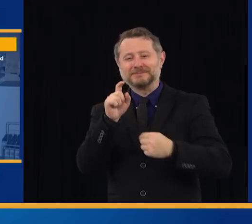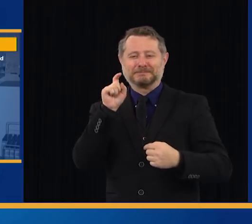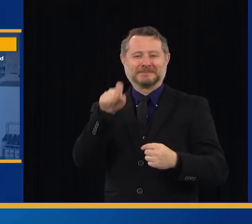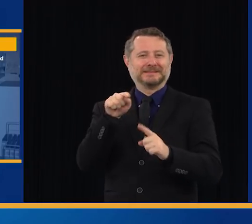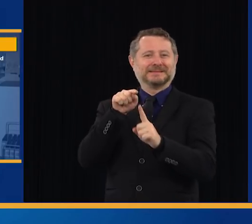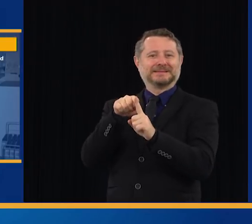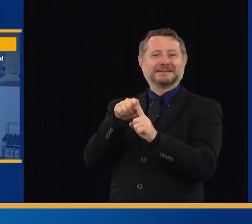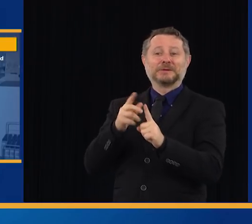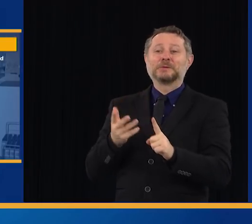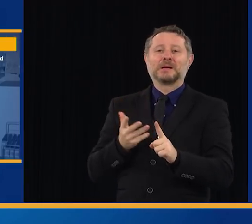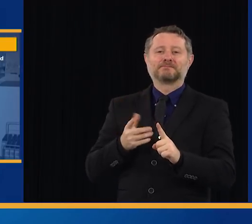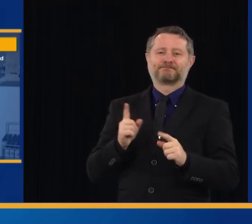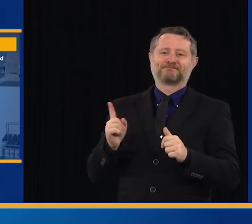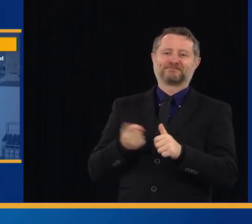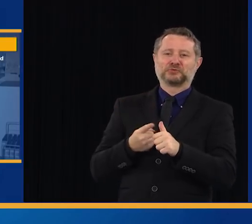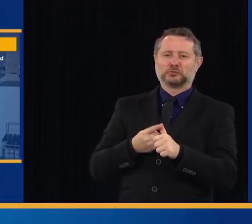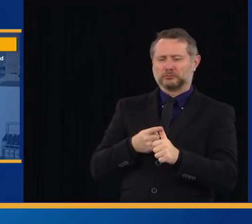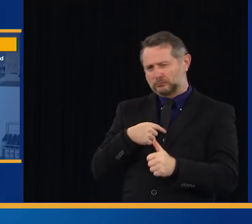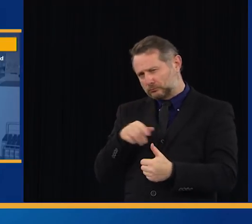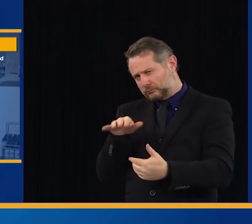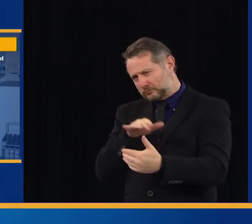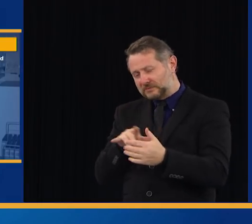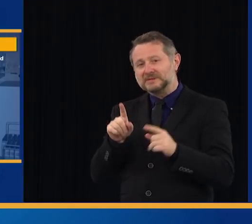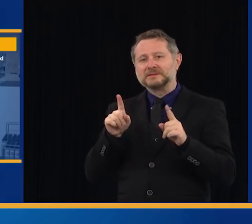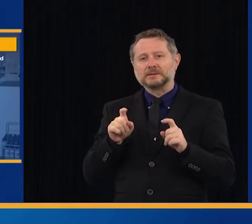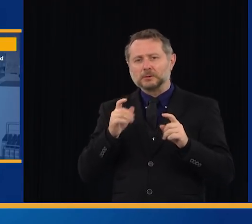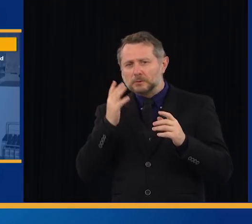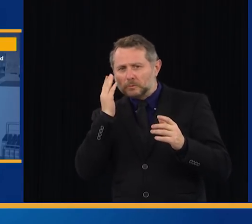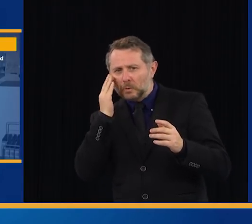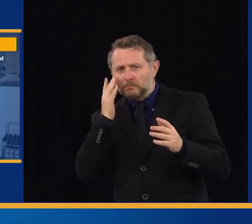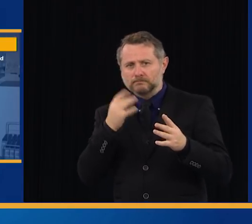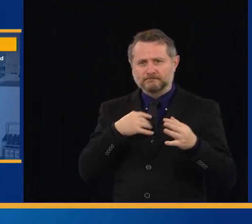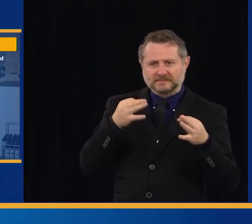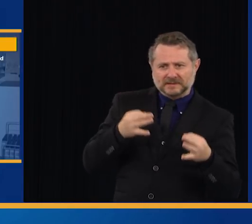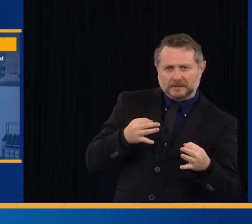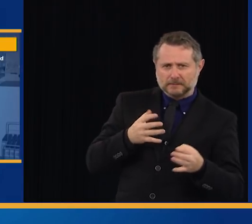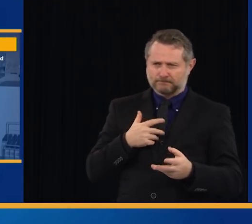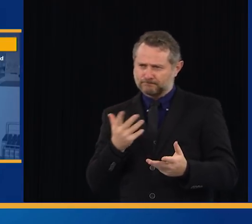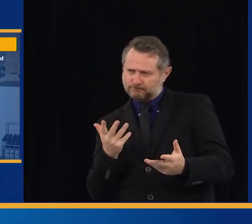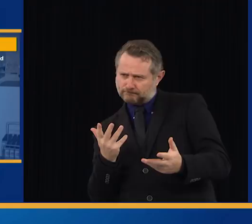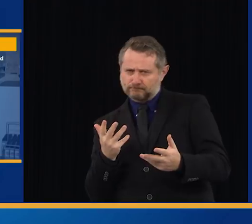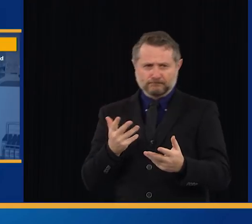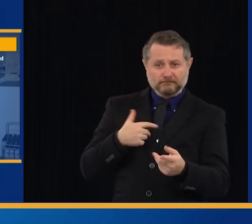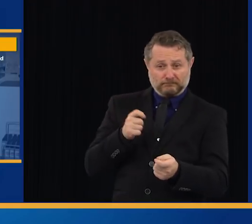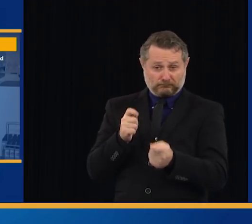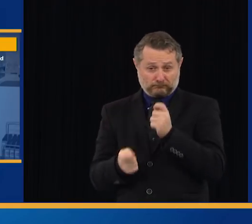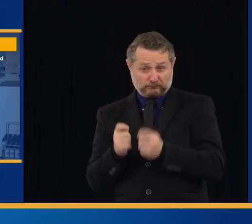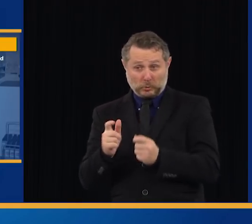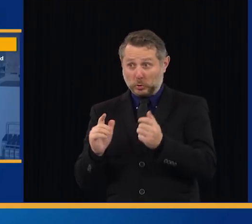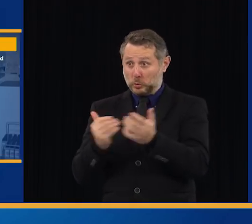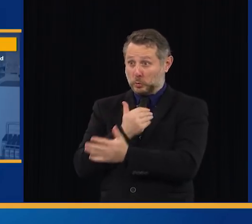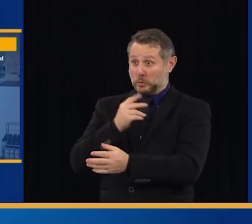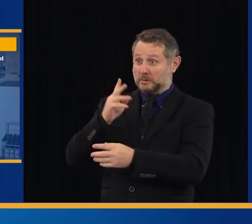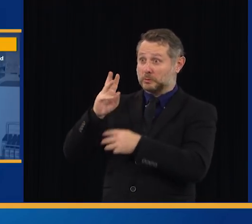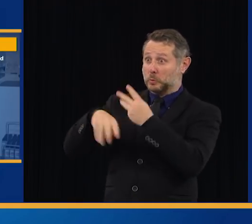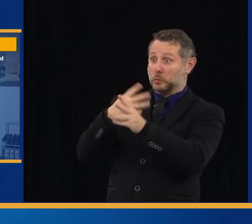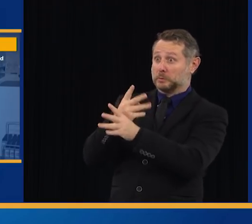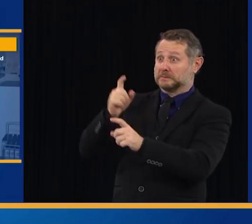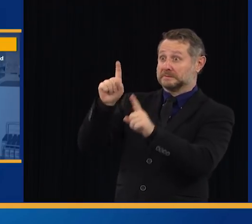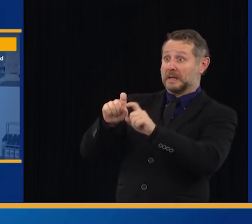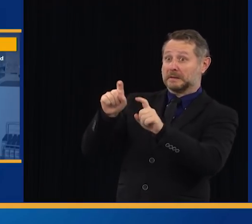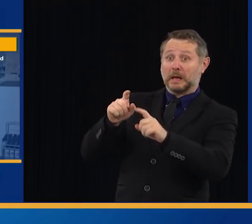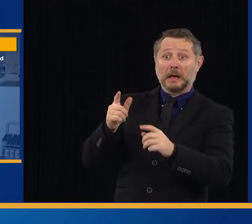decisions and to calibrate all of this. This new testing world is a new frontier for all of